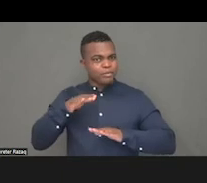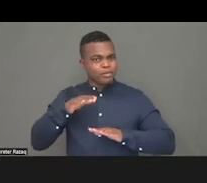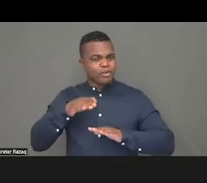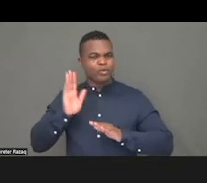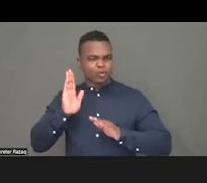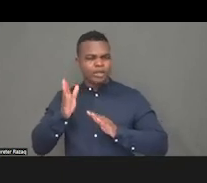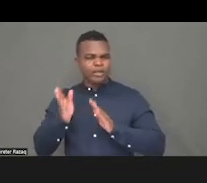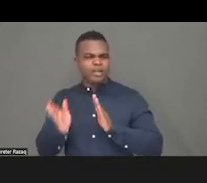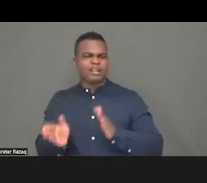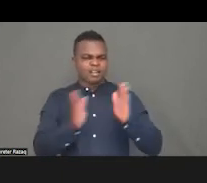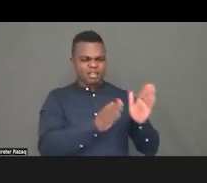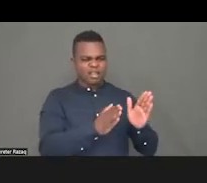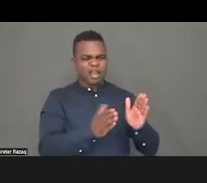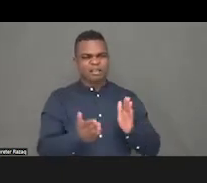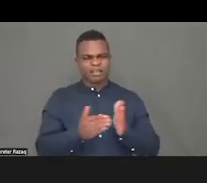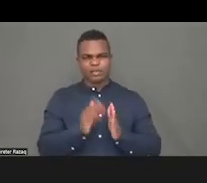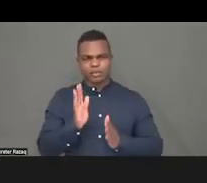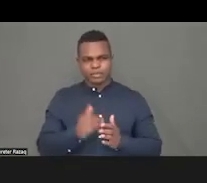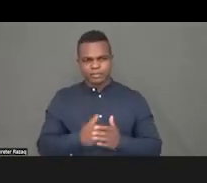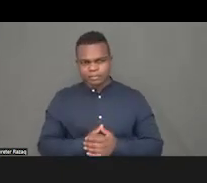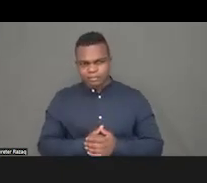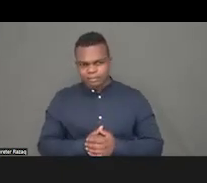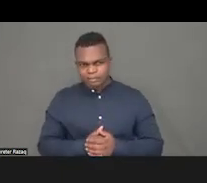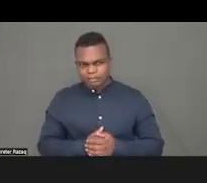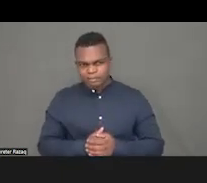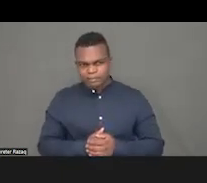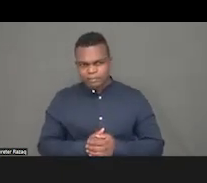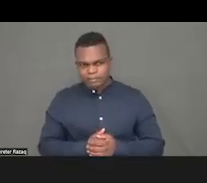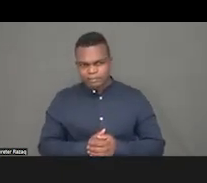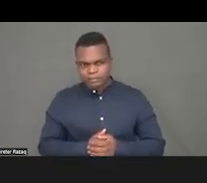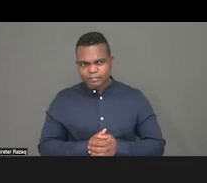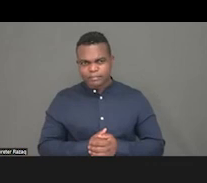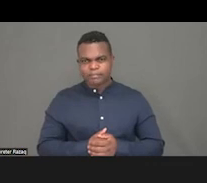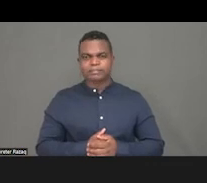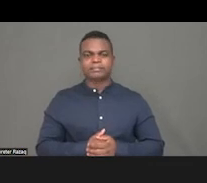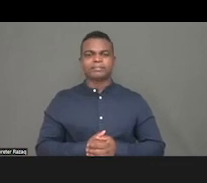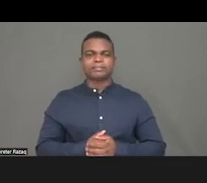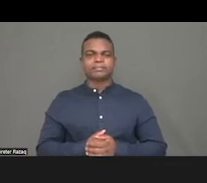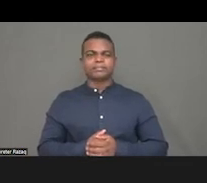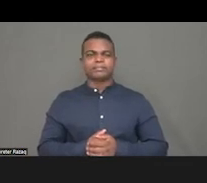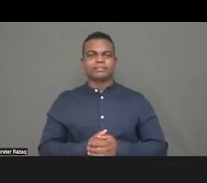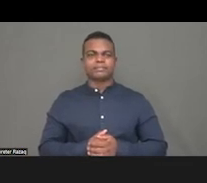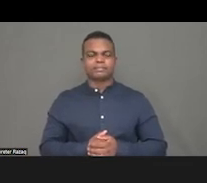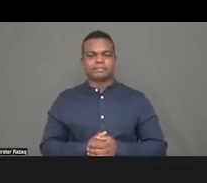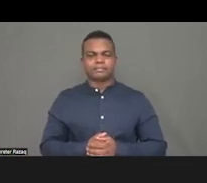again? Est-ce que vous m'entendez mieux maintenant? Yeah, carry on. Yes, much better.